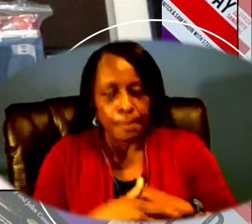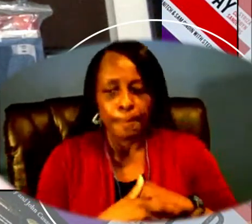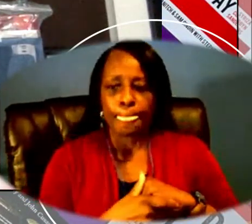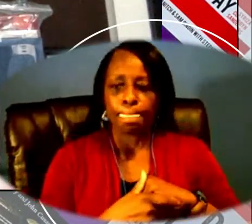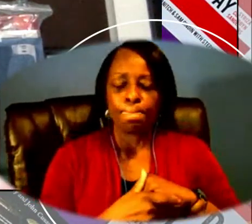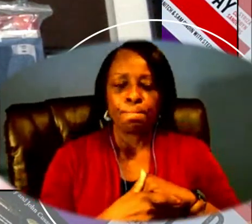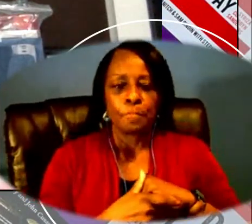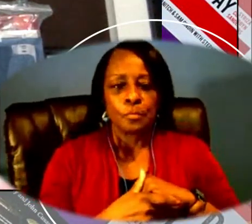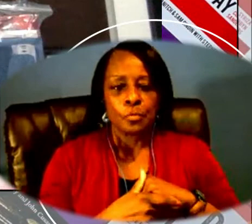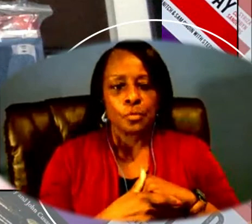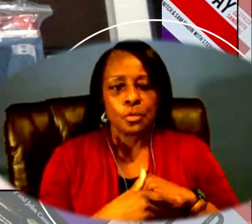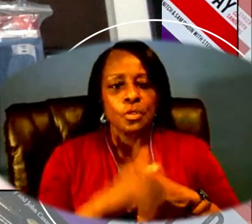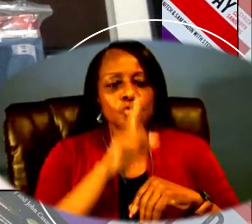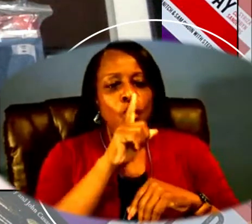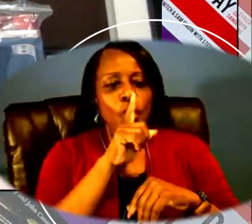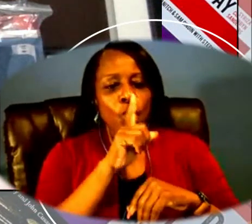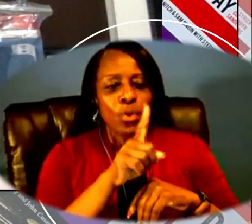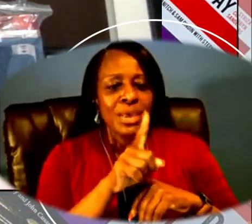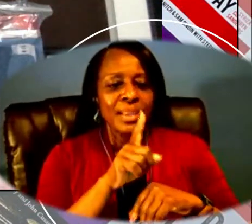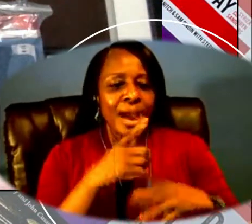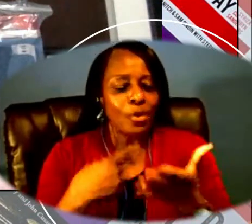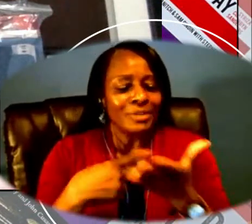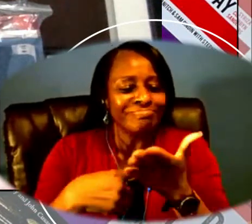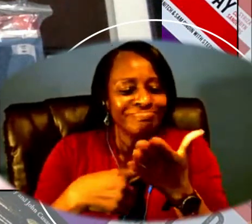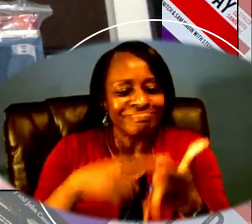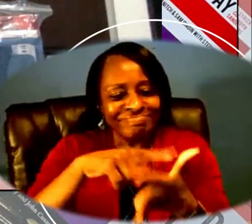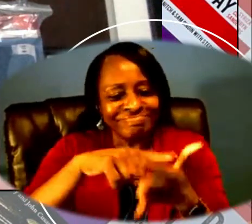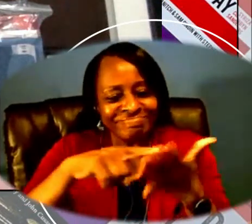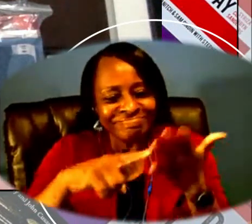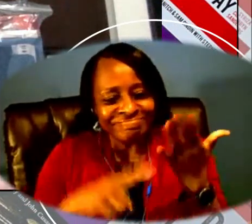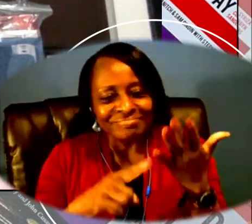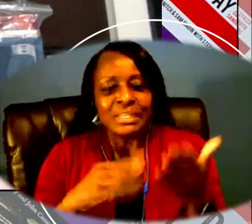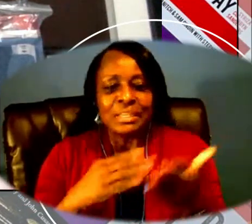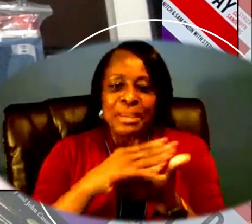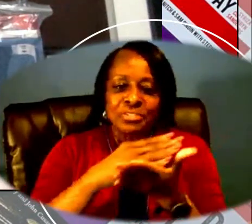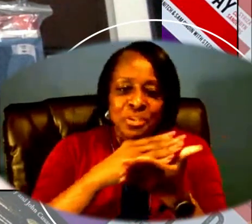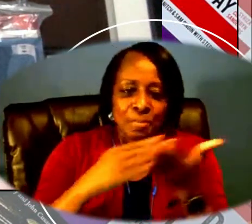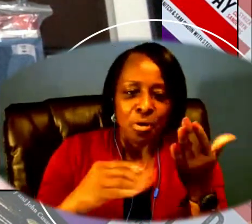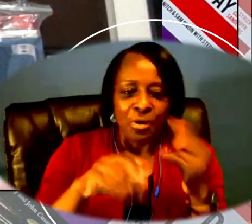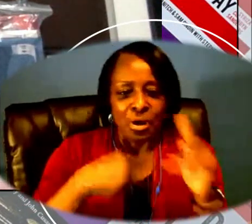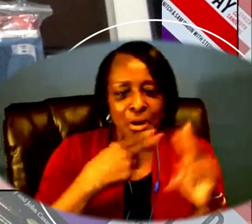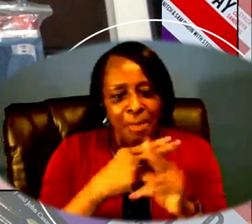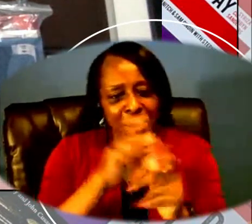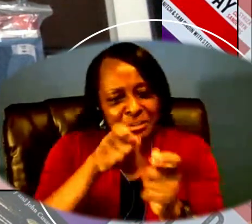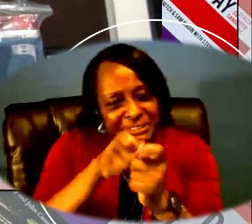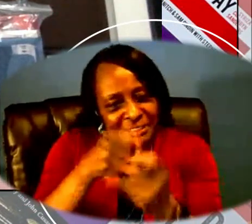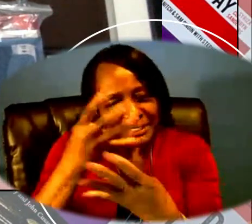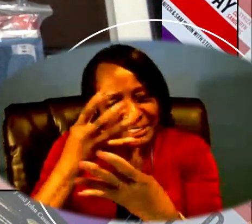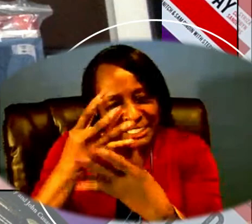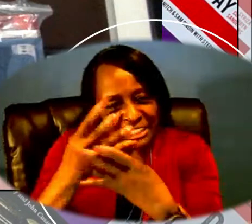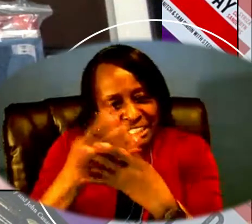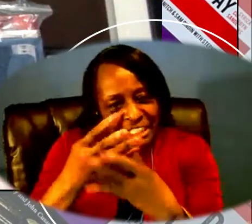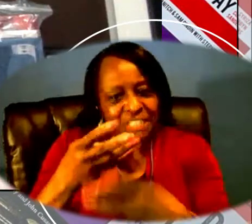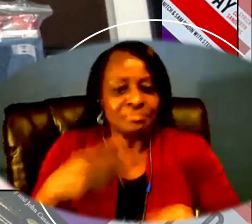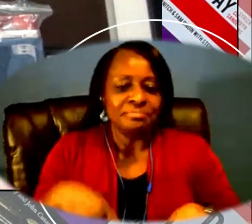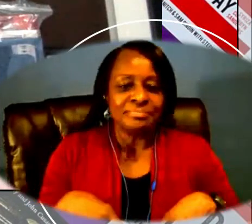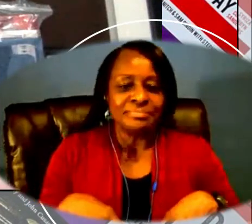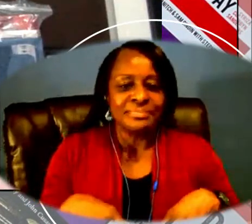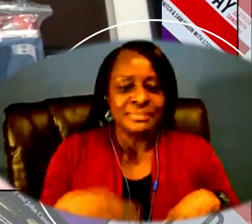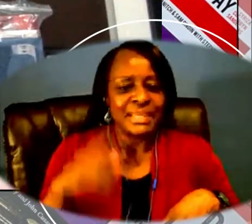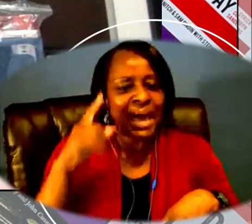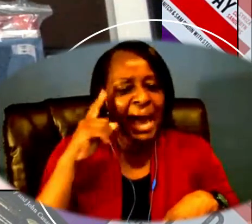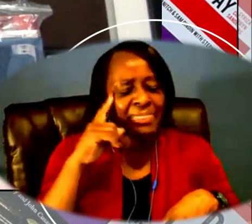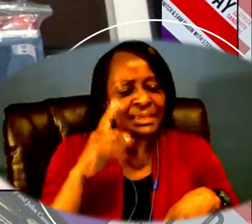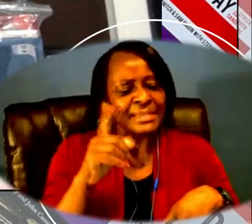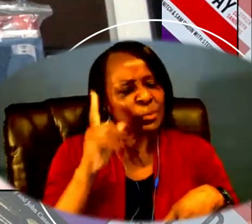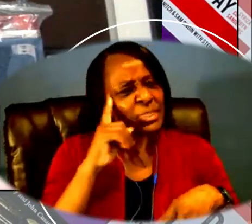really excited to get into, especially the piece about no new jails. Really thinking about the fact that this defund